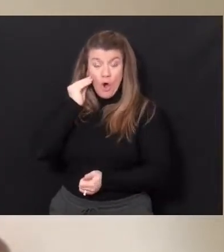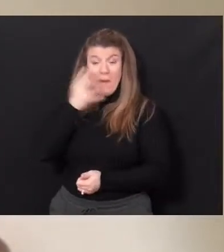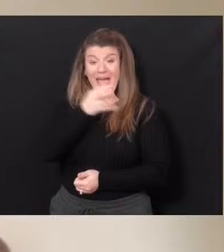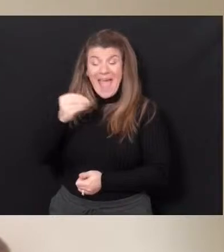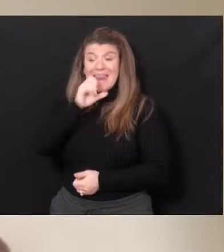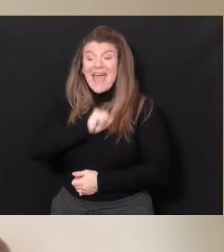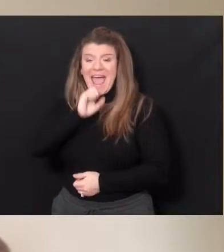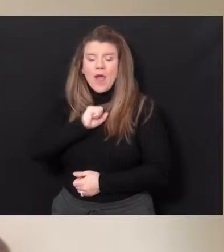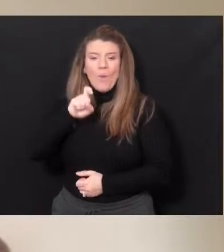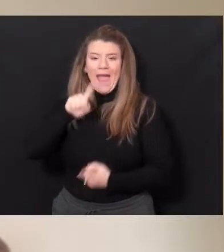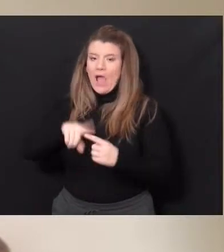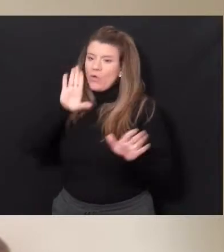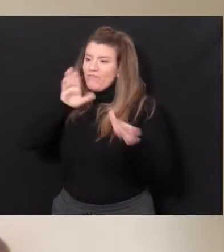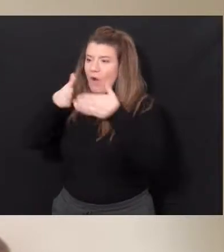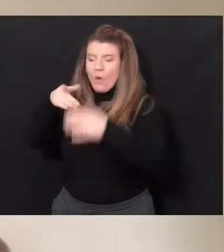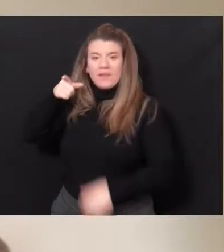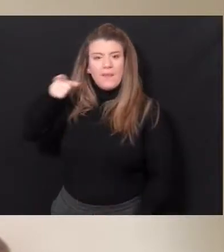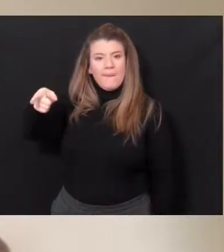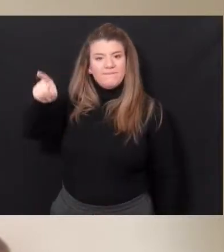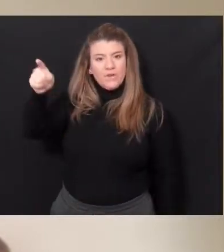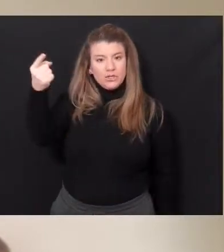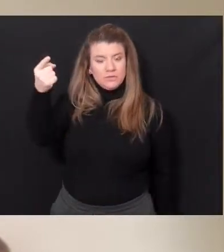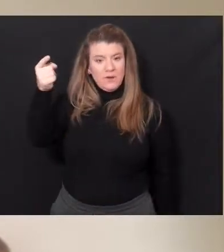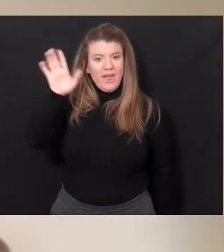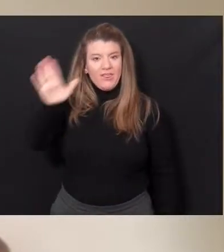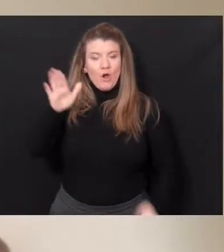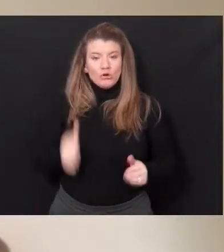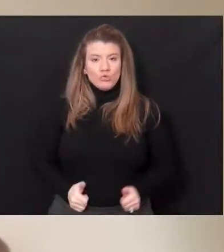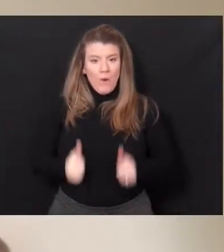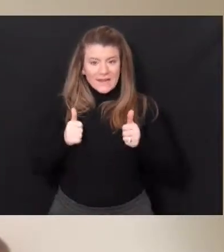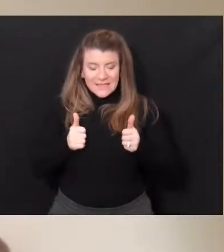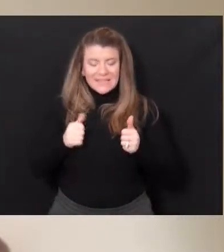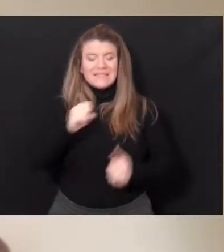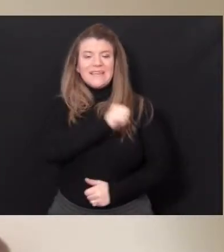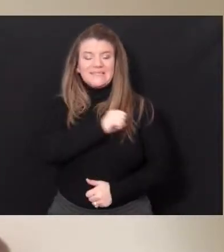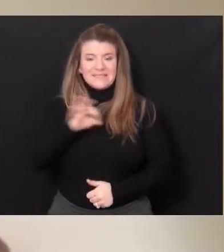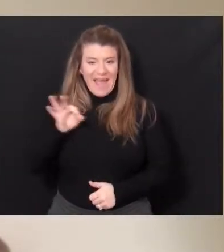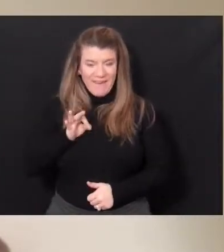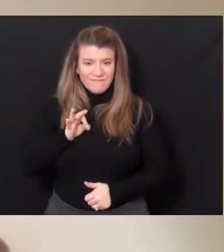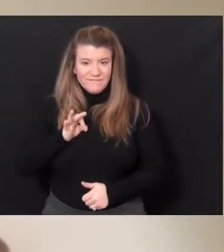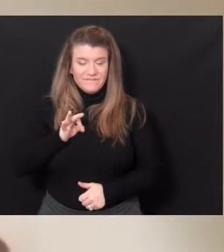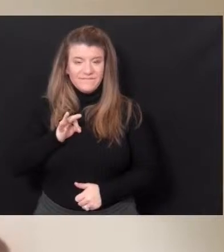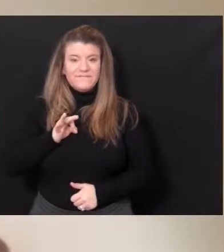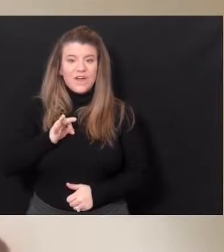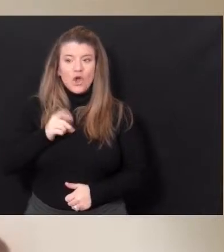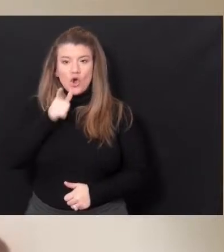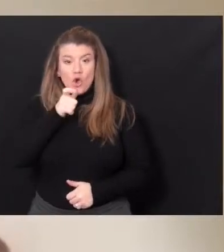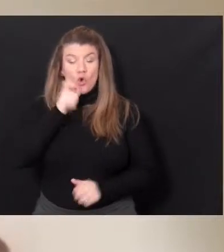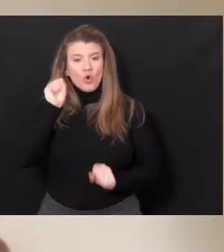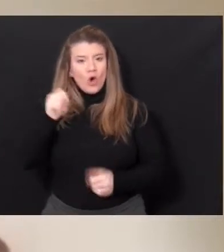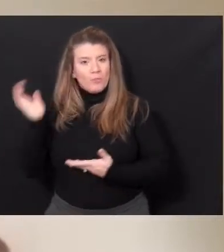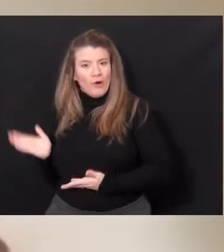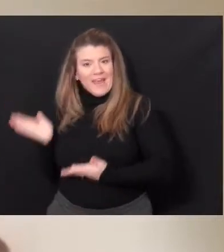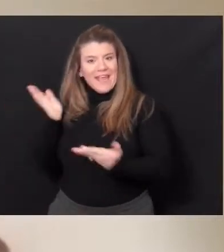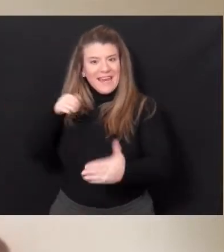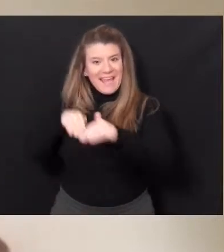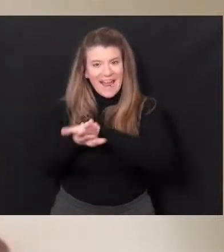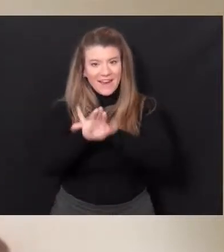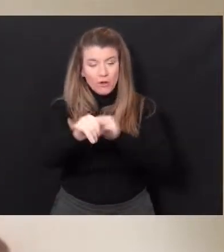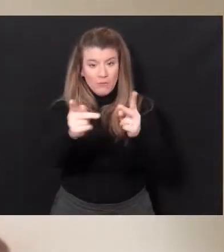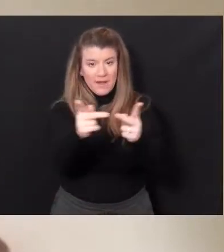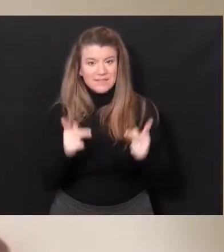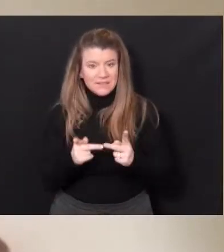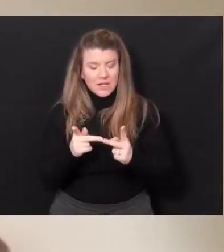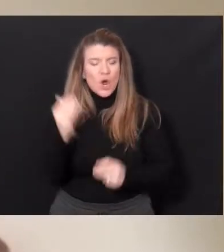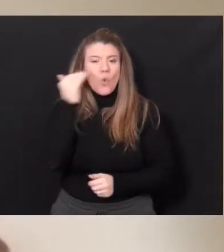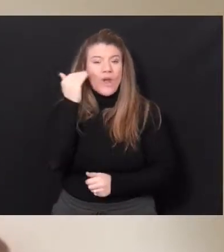we had to get the nursing home residents as well as staff who were potentially bringing the virus in. We knew we had